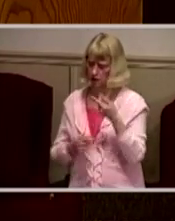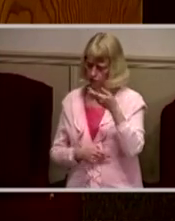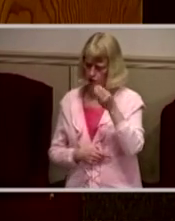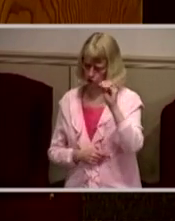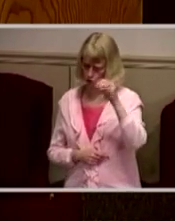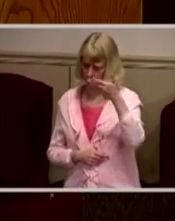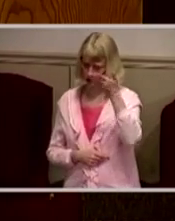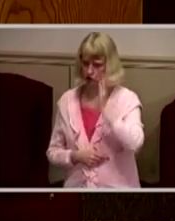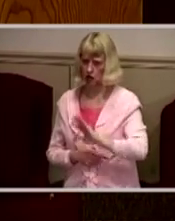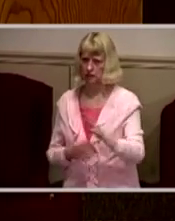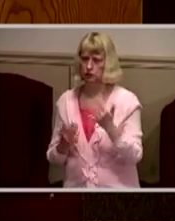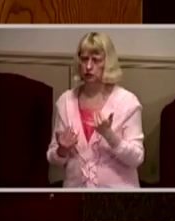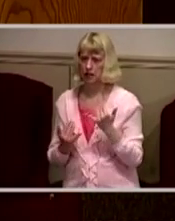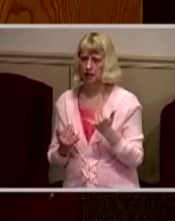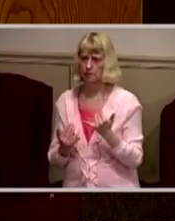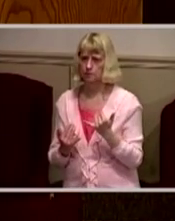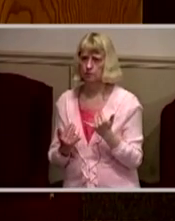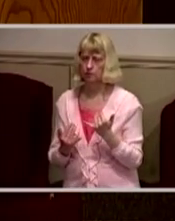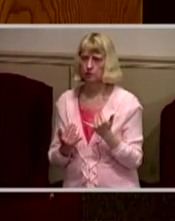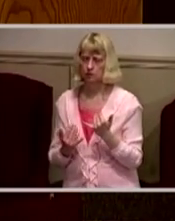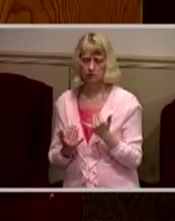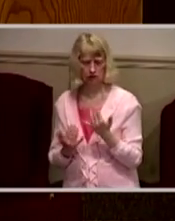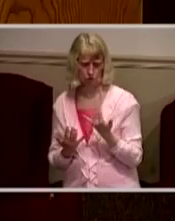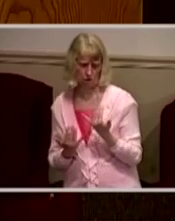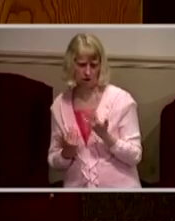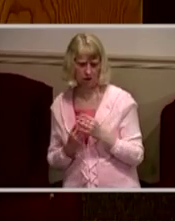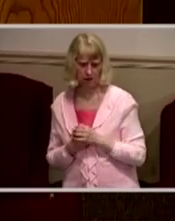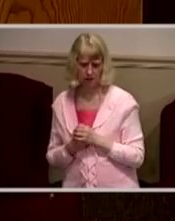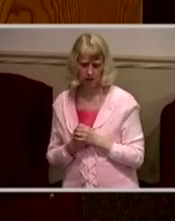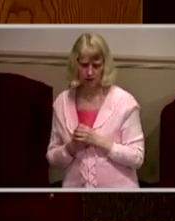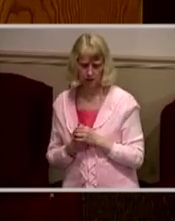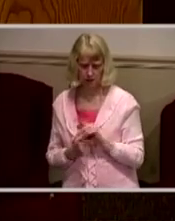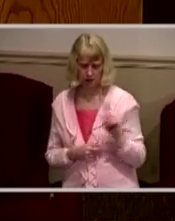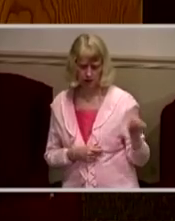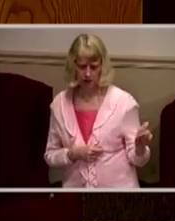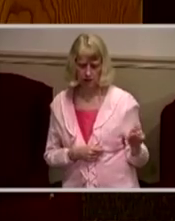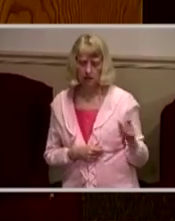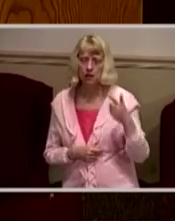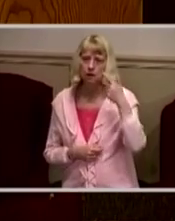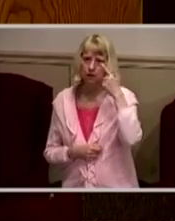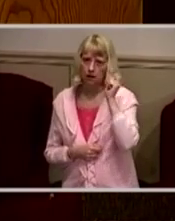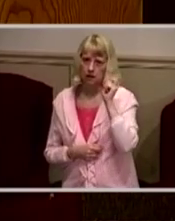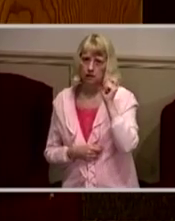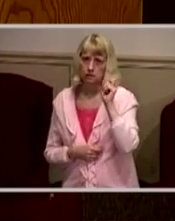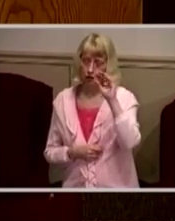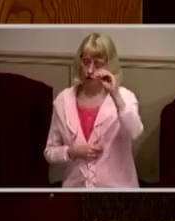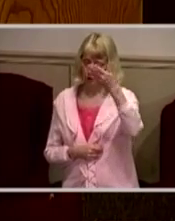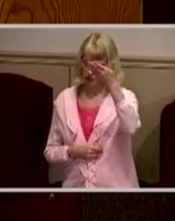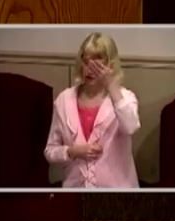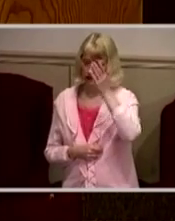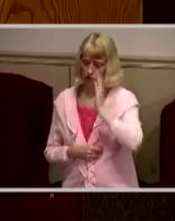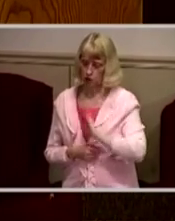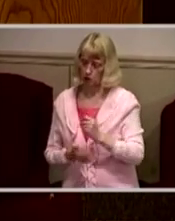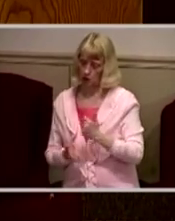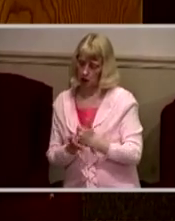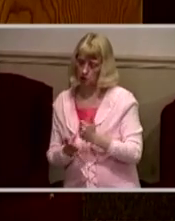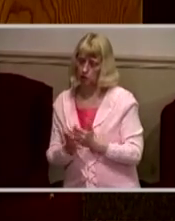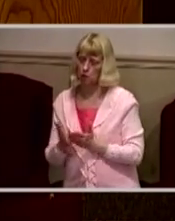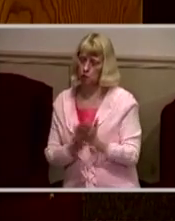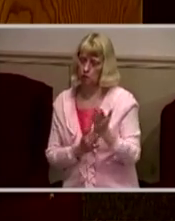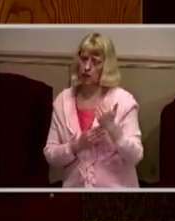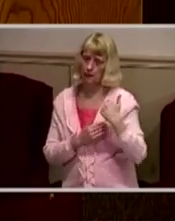God today? You say, why, Pastor Gary? Because it's the grace of God that's going to get you through that